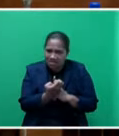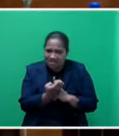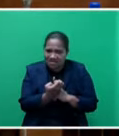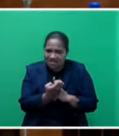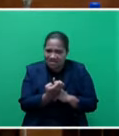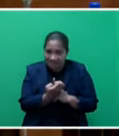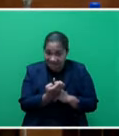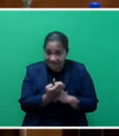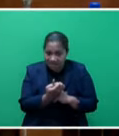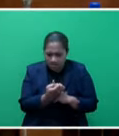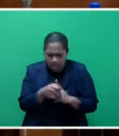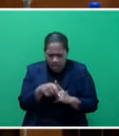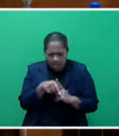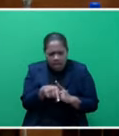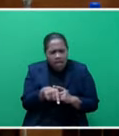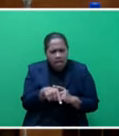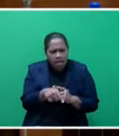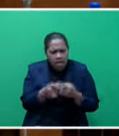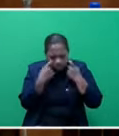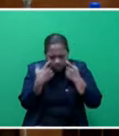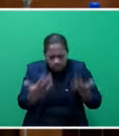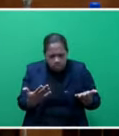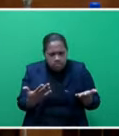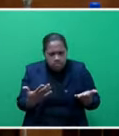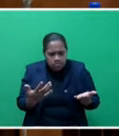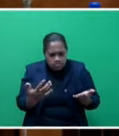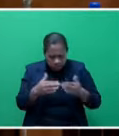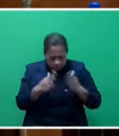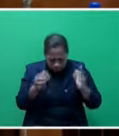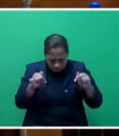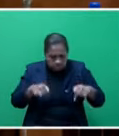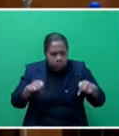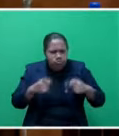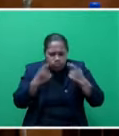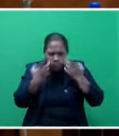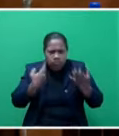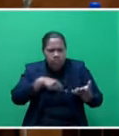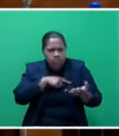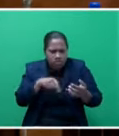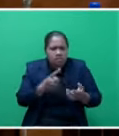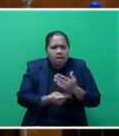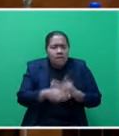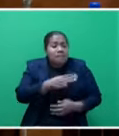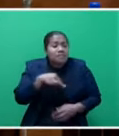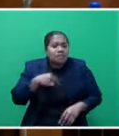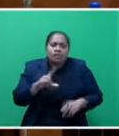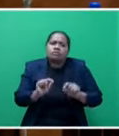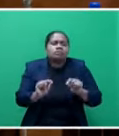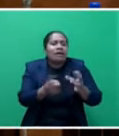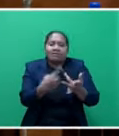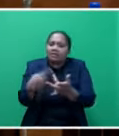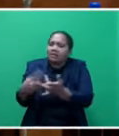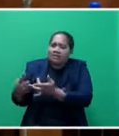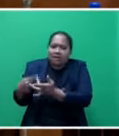You know, this tells the House that this minister has been doing other things than